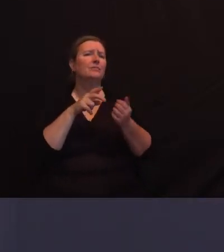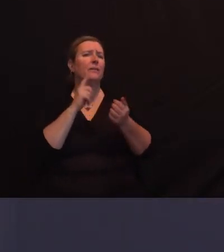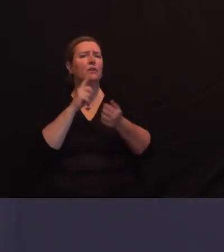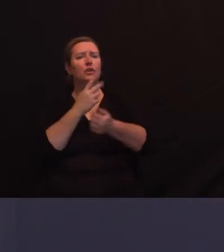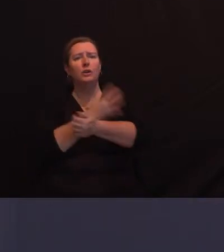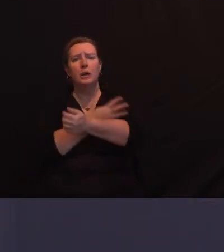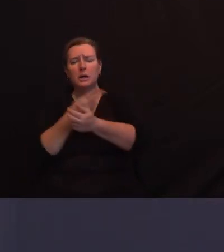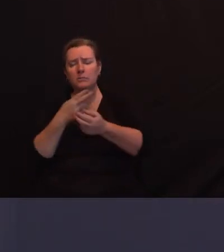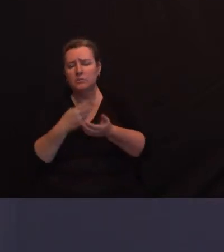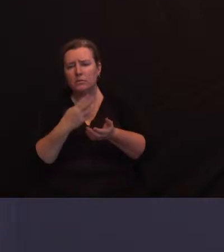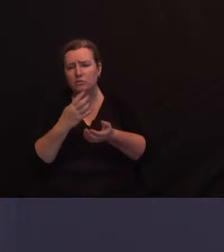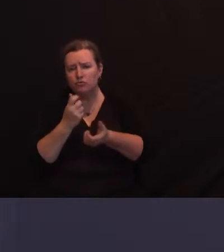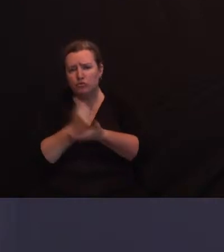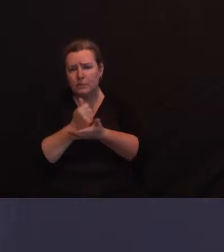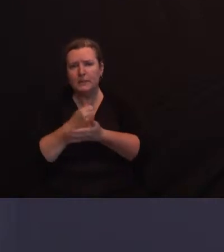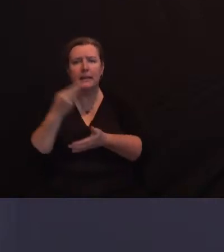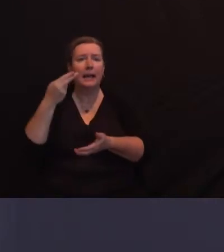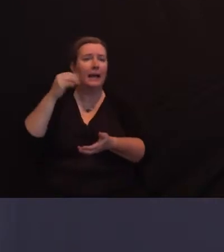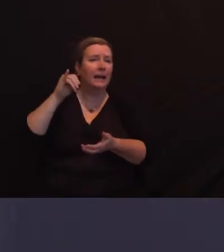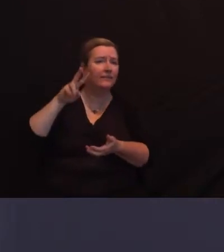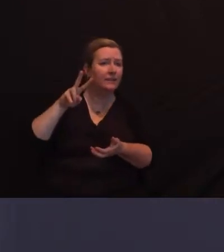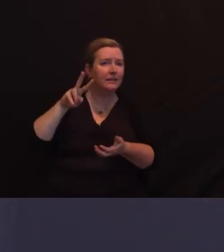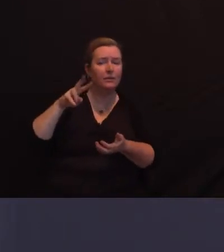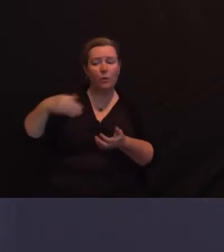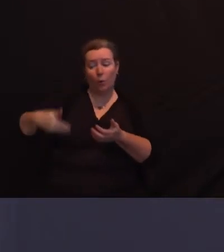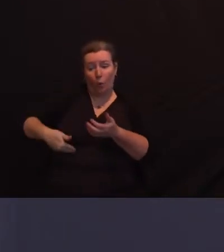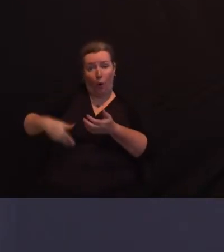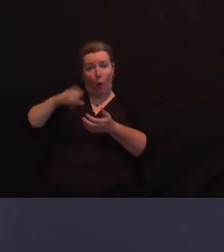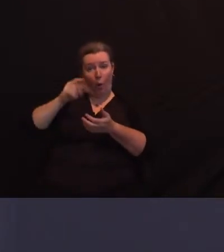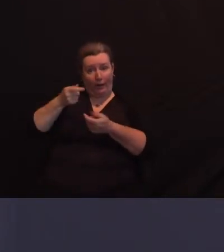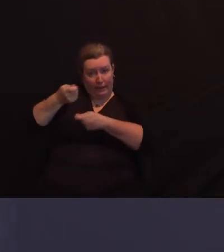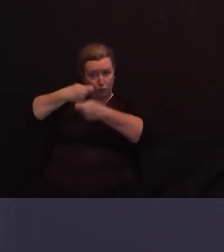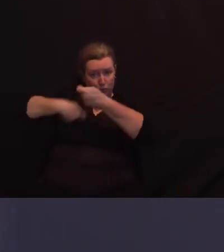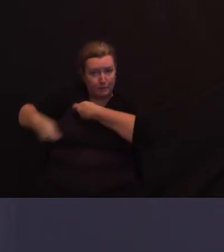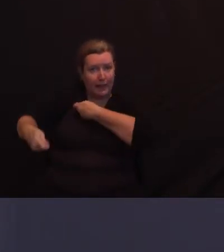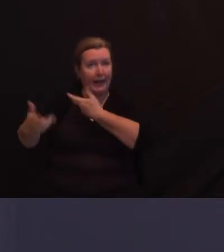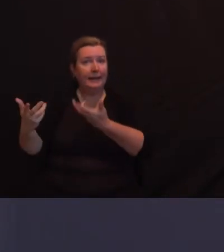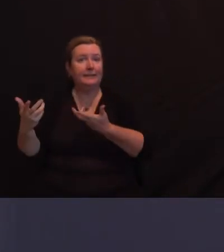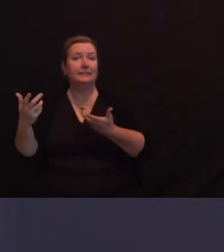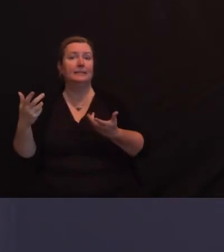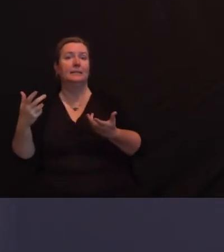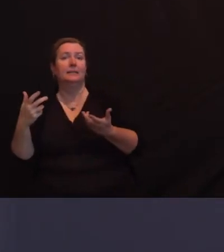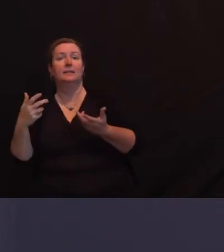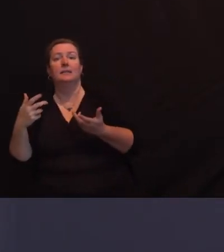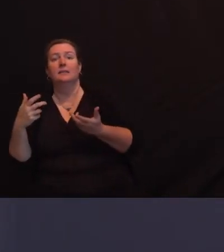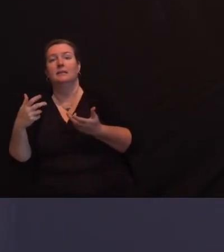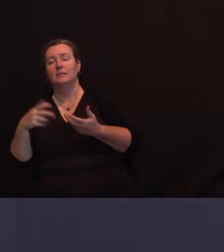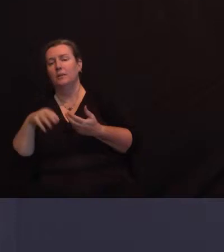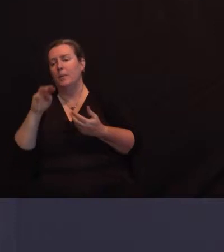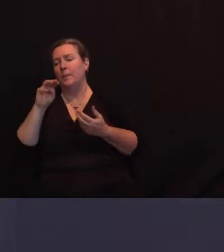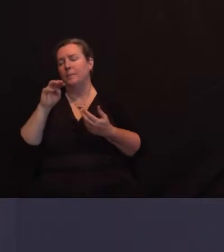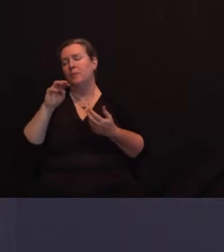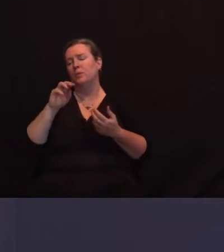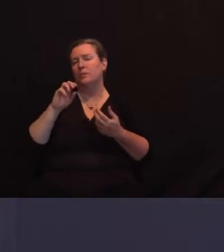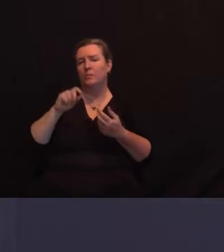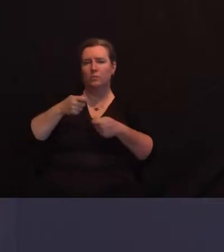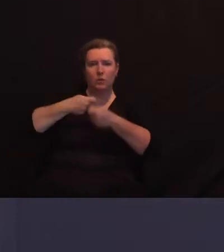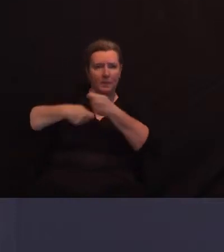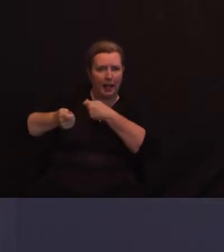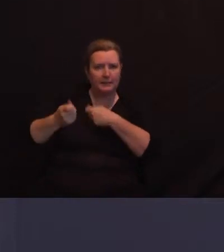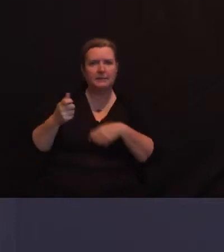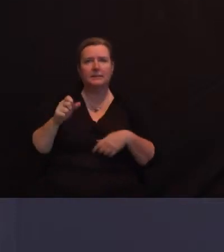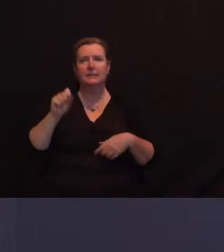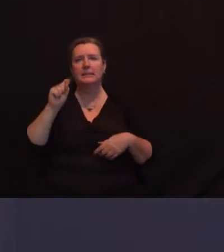organ or stem cell transplant recipients, those taking medications that weaken their immune system, such as chemotherapy